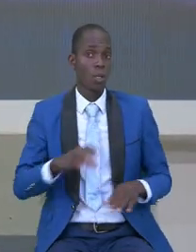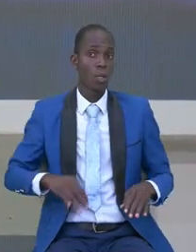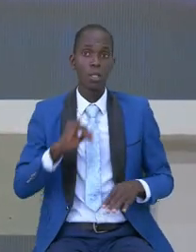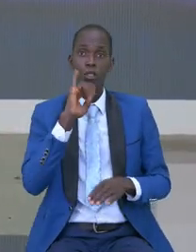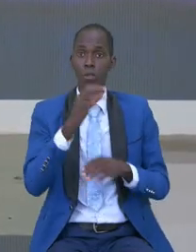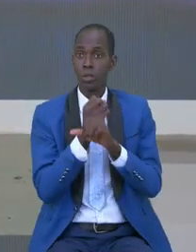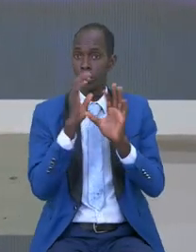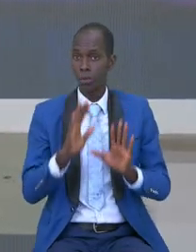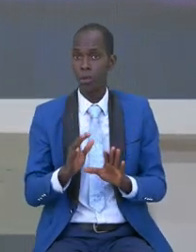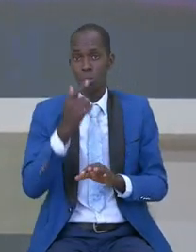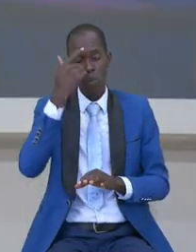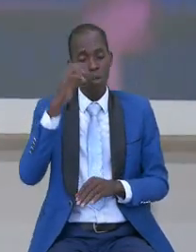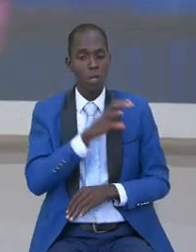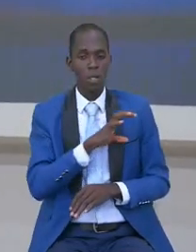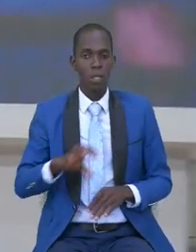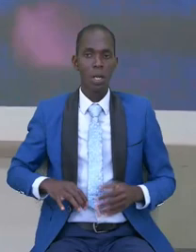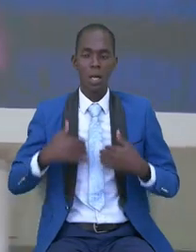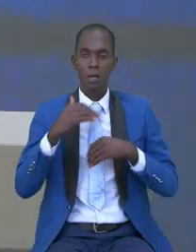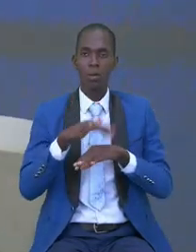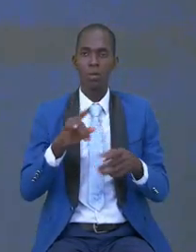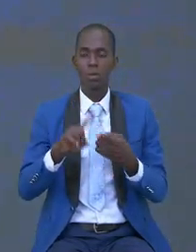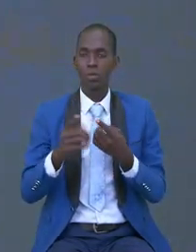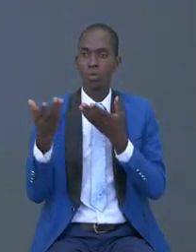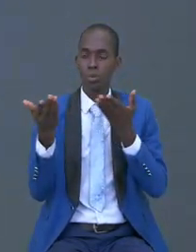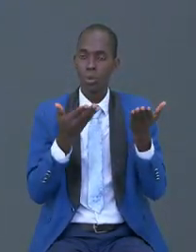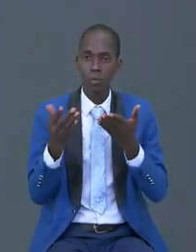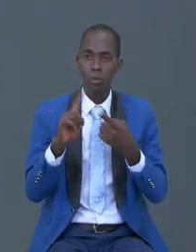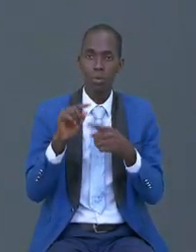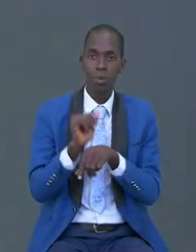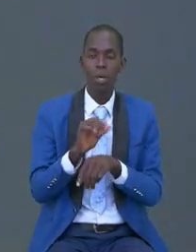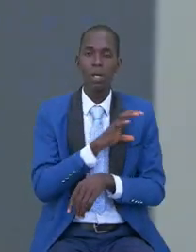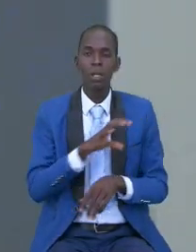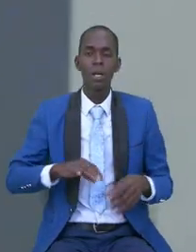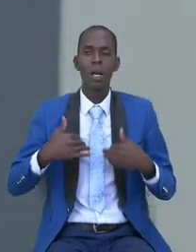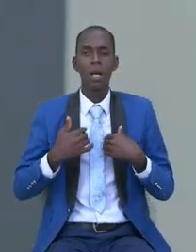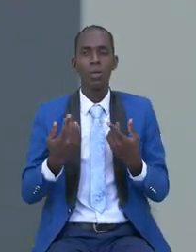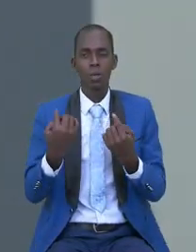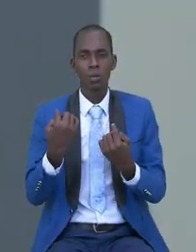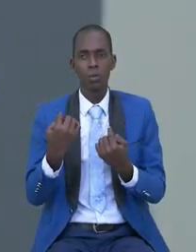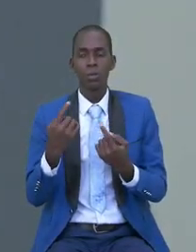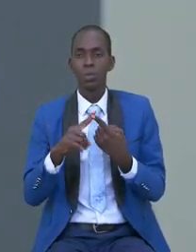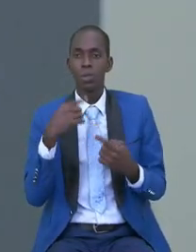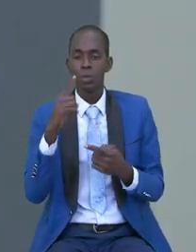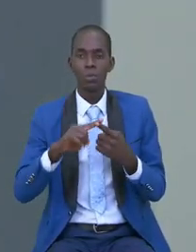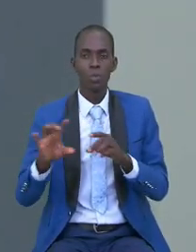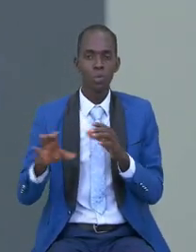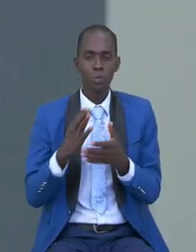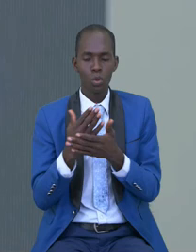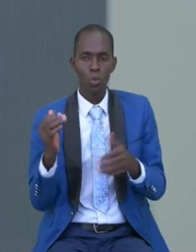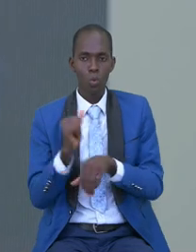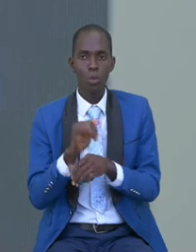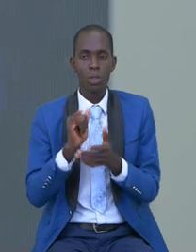you to service, and Christ has told you and called you to do something that no other person can do, do